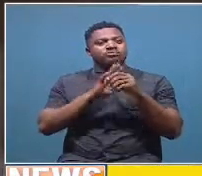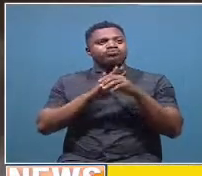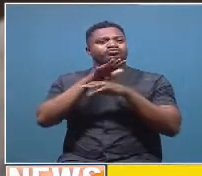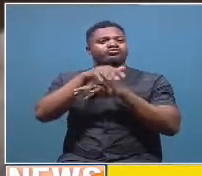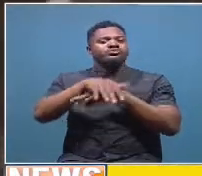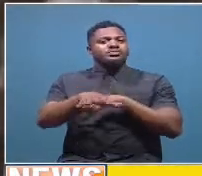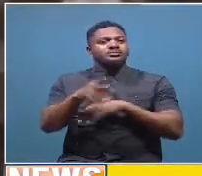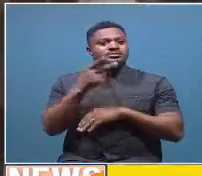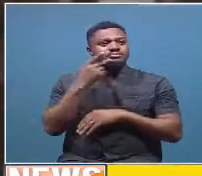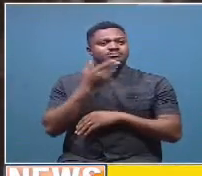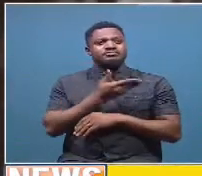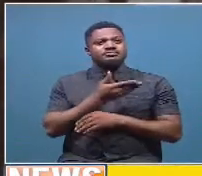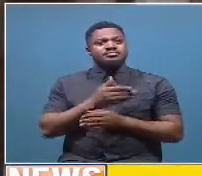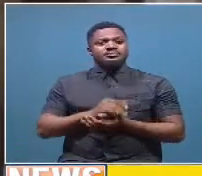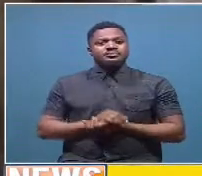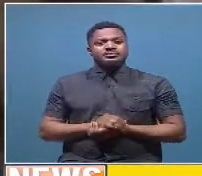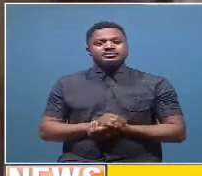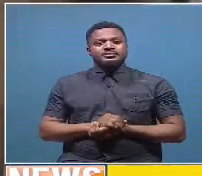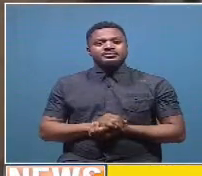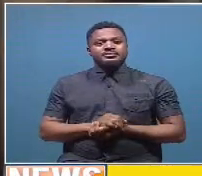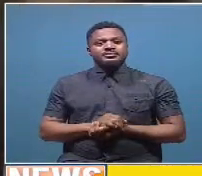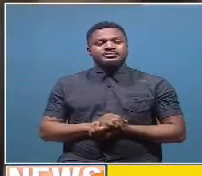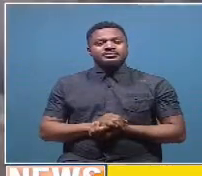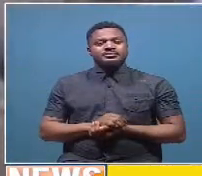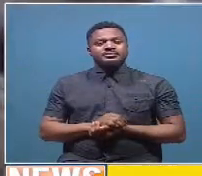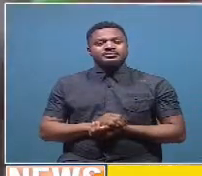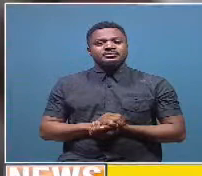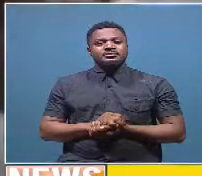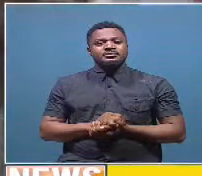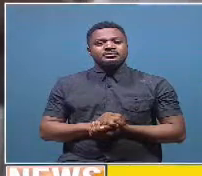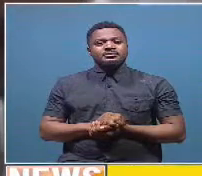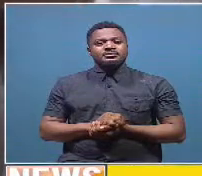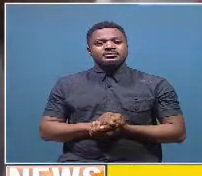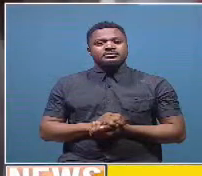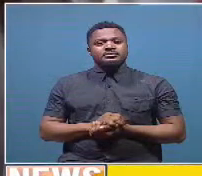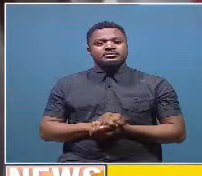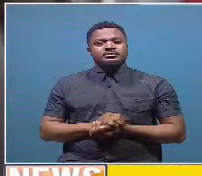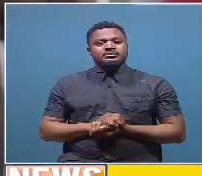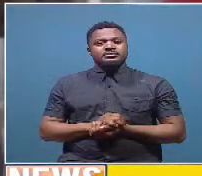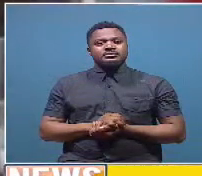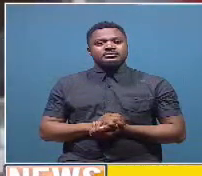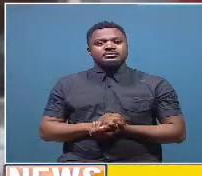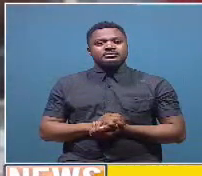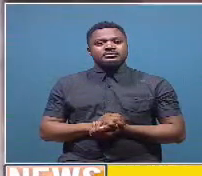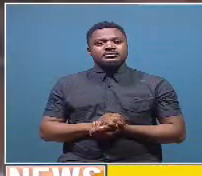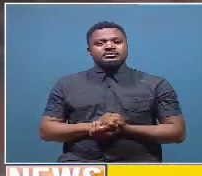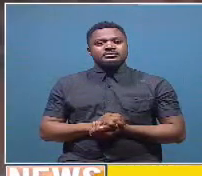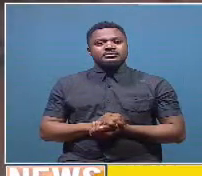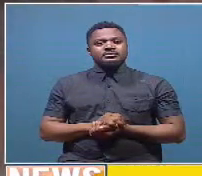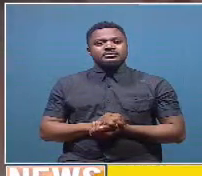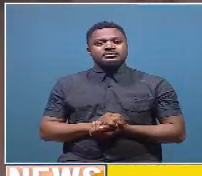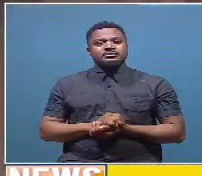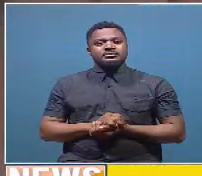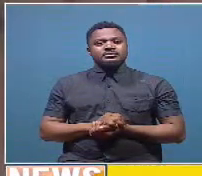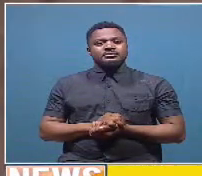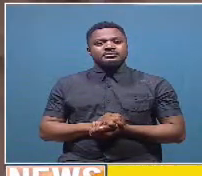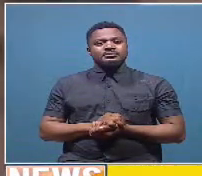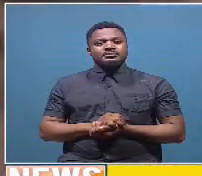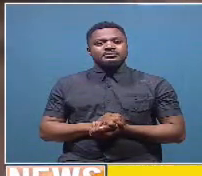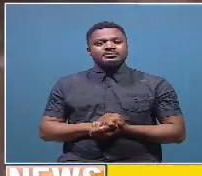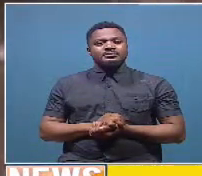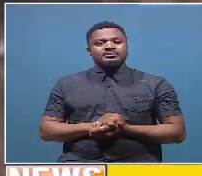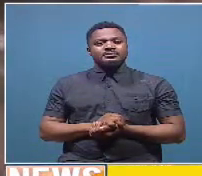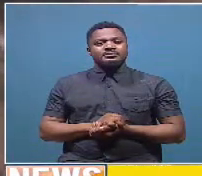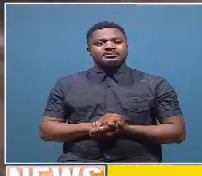it's true. The method that they use to cover the manhole, someone has come to stole it. So there is nothing covering